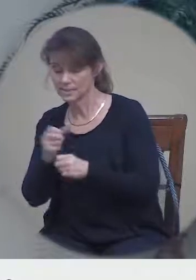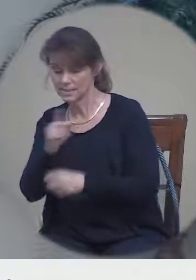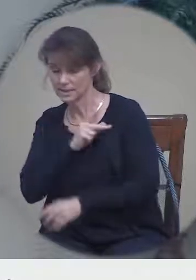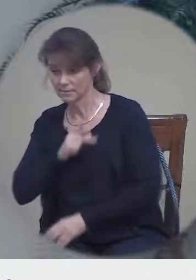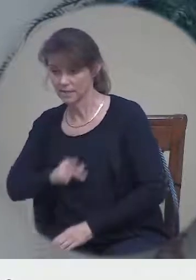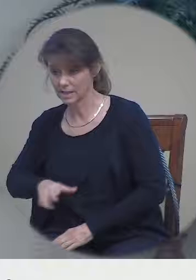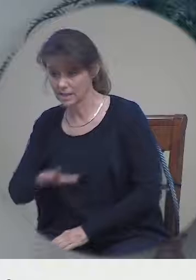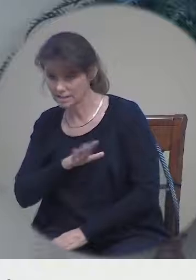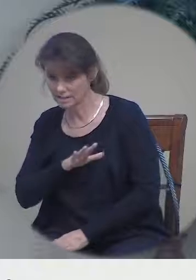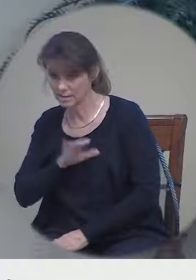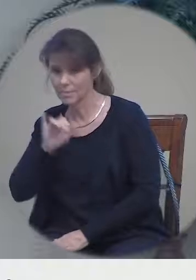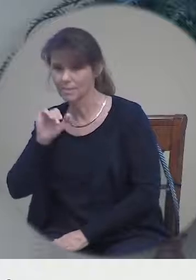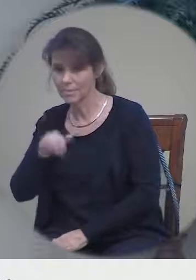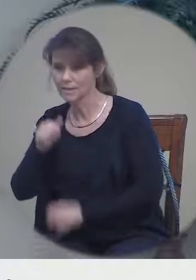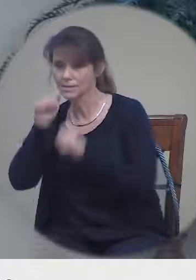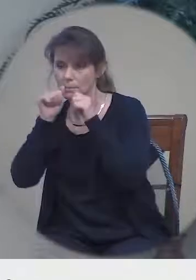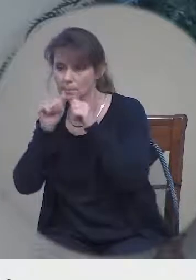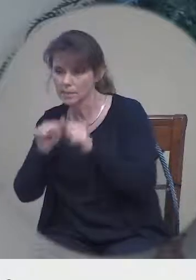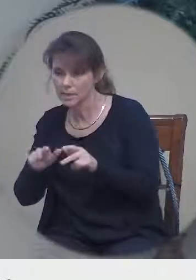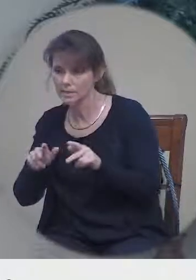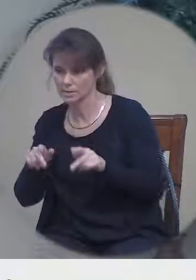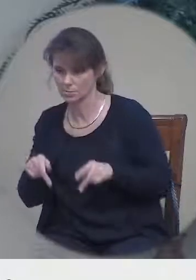is a blessed privilege.